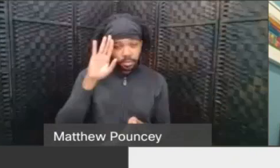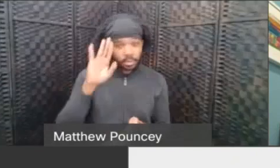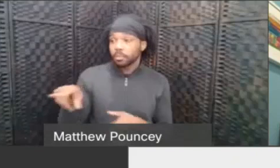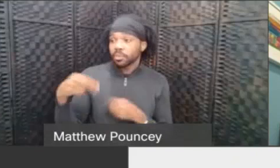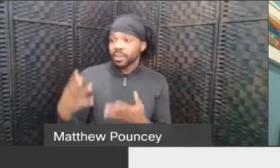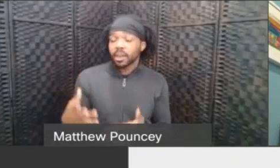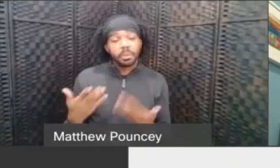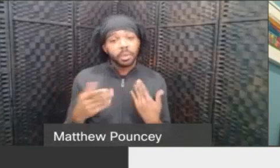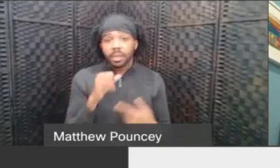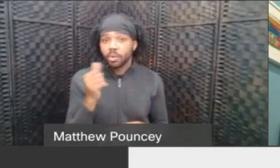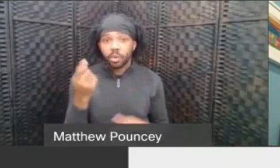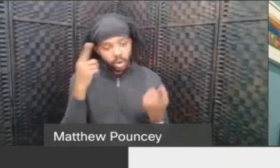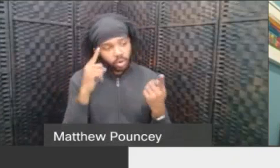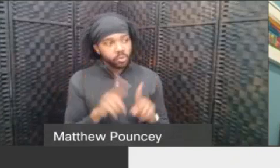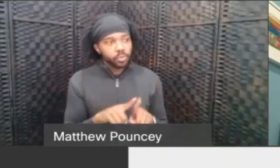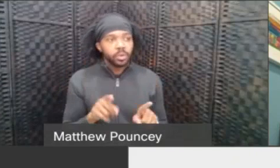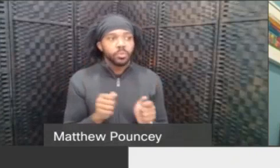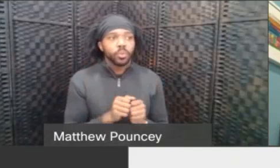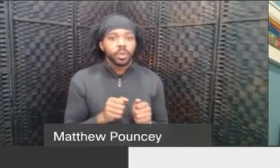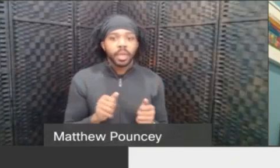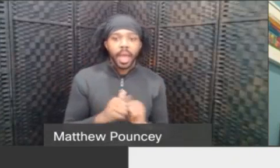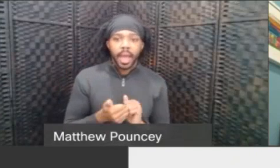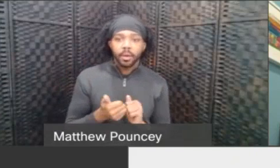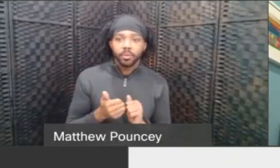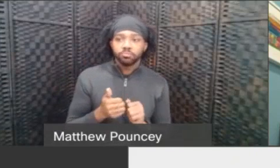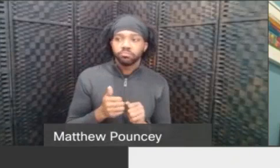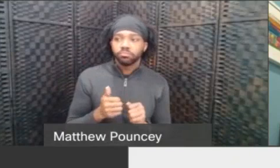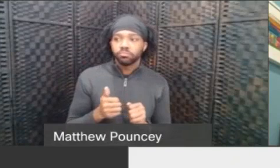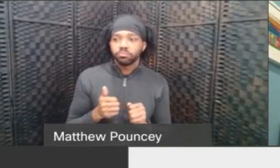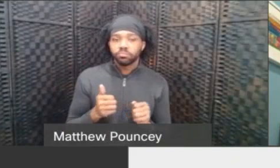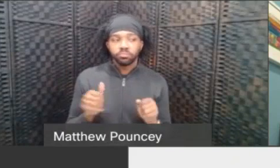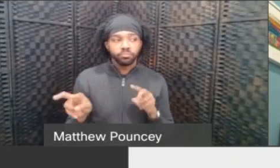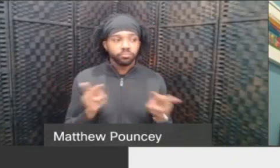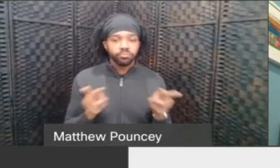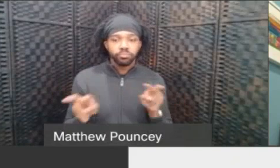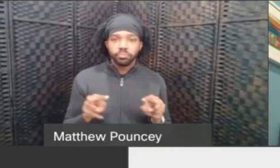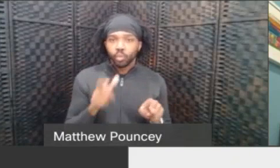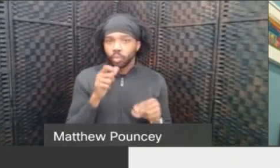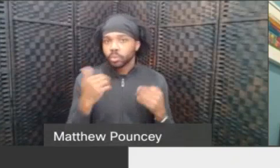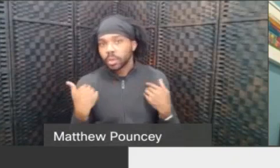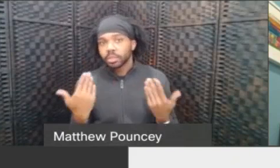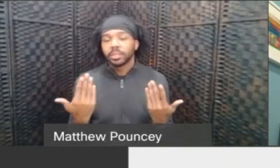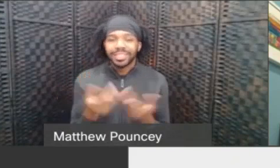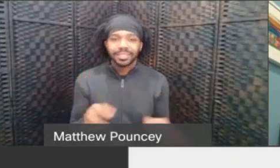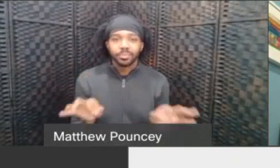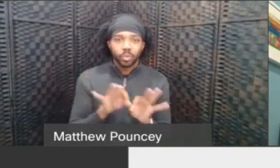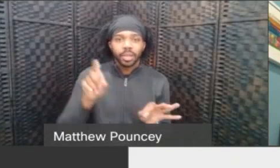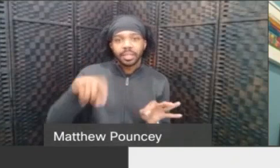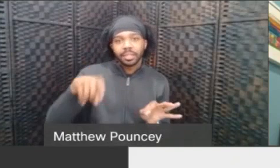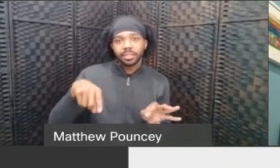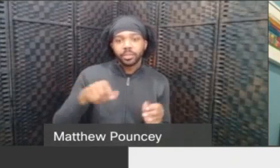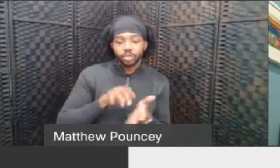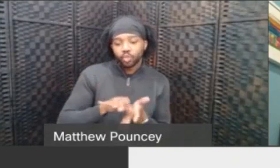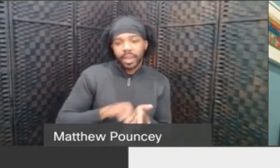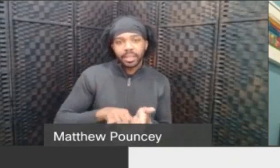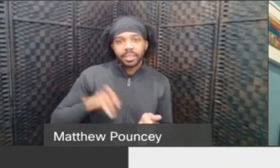with the manner with which we attempt to remediate this issue, it is necessary that we track these things,